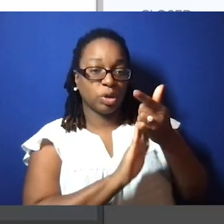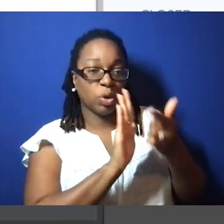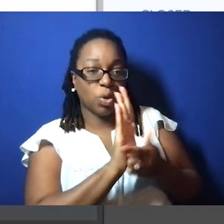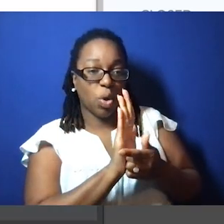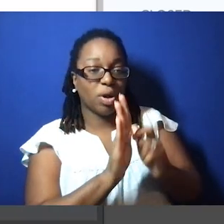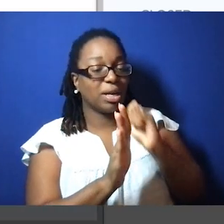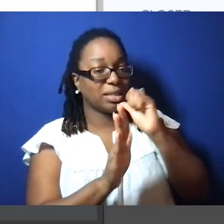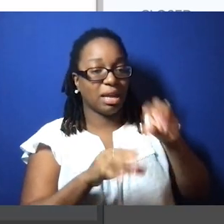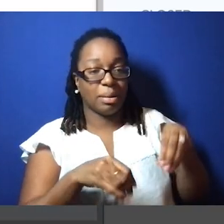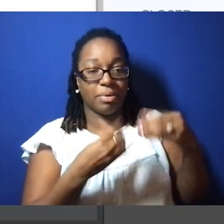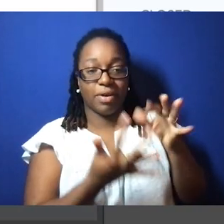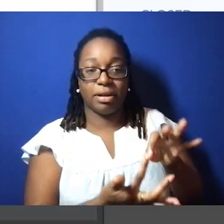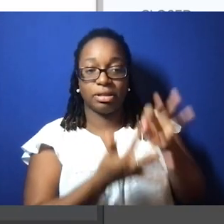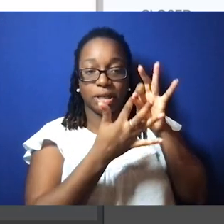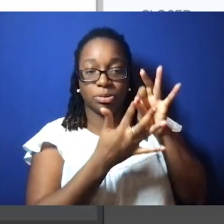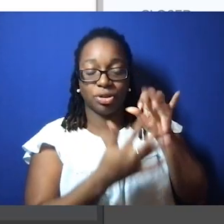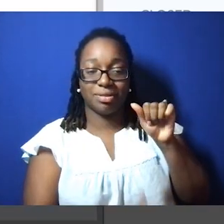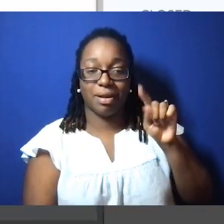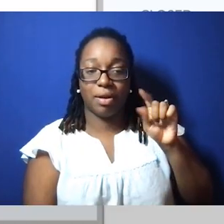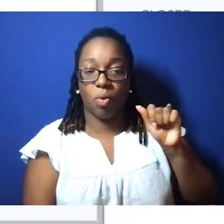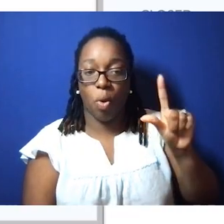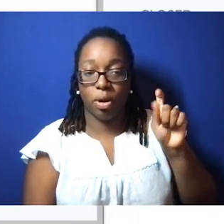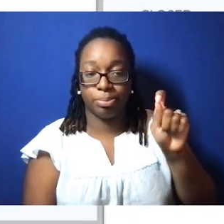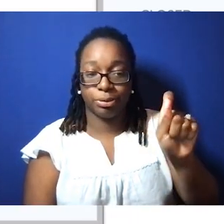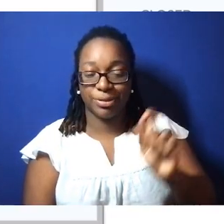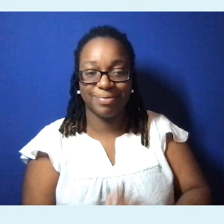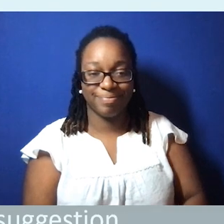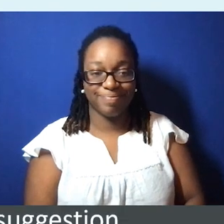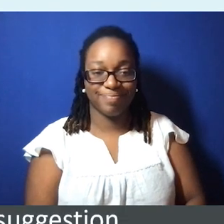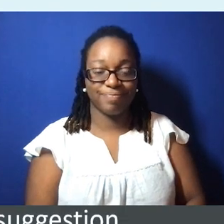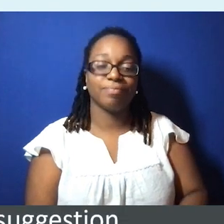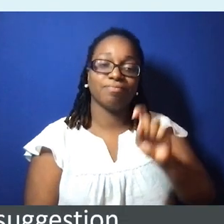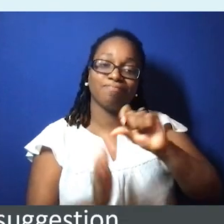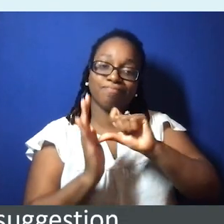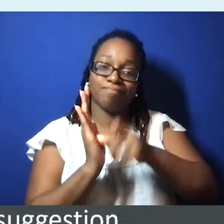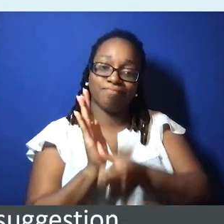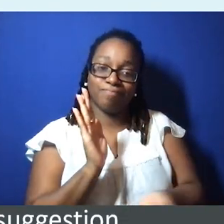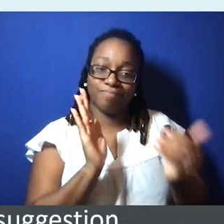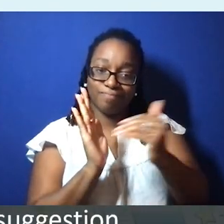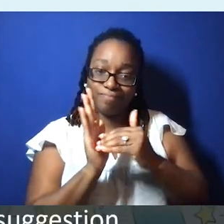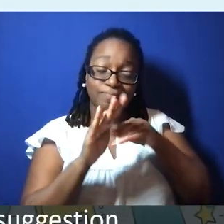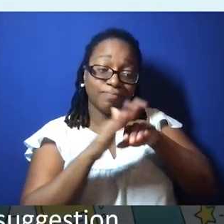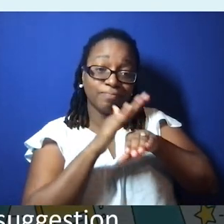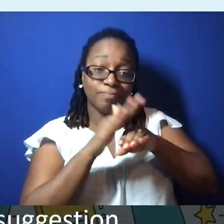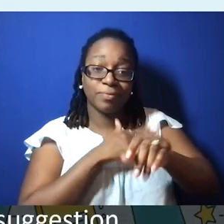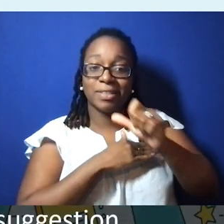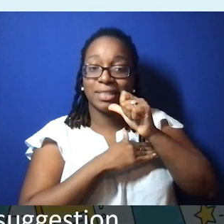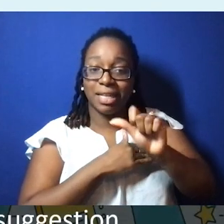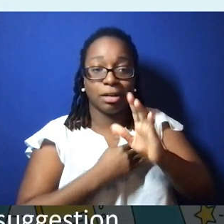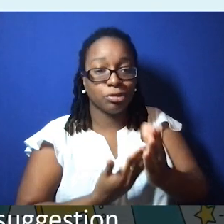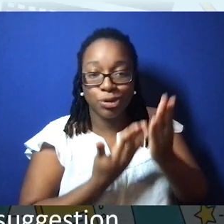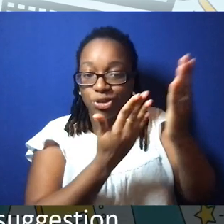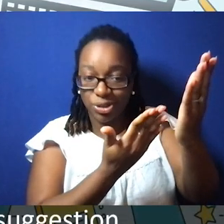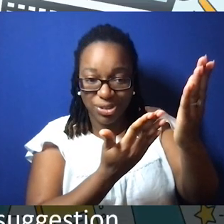The law does not provide for exceptions. It should be emphasized here that accessibility